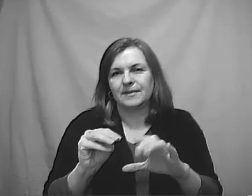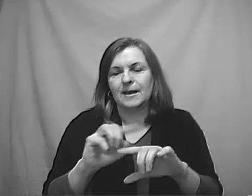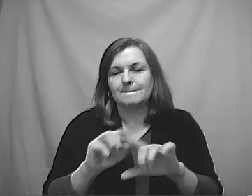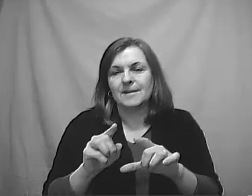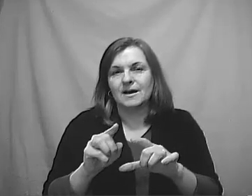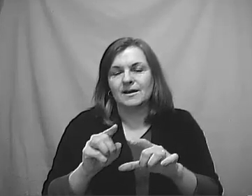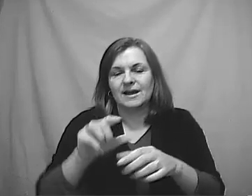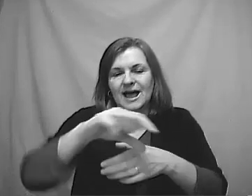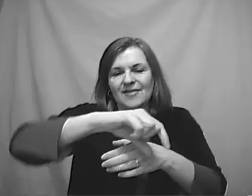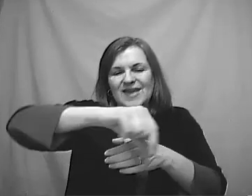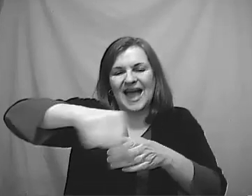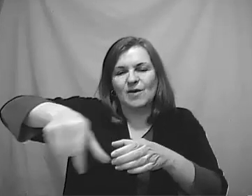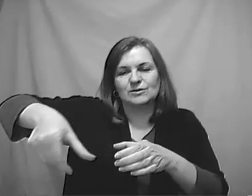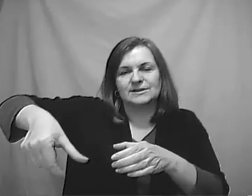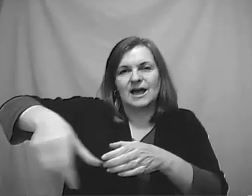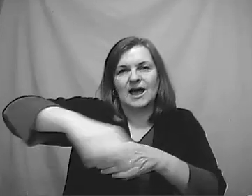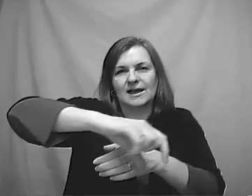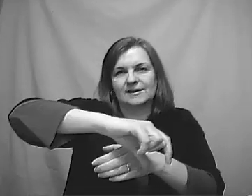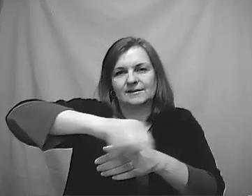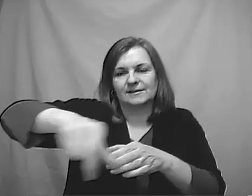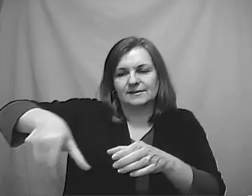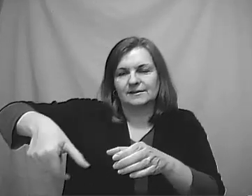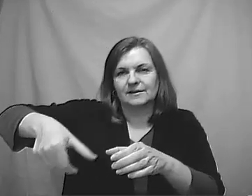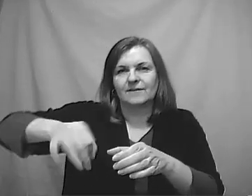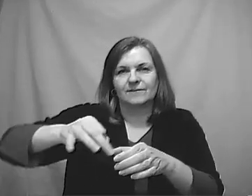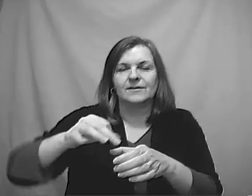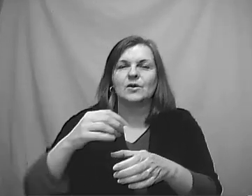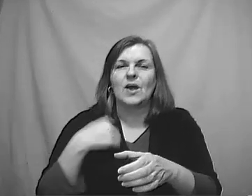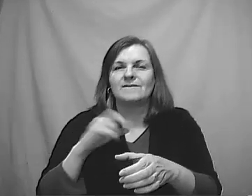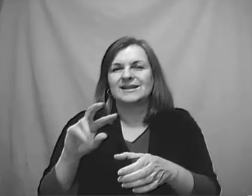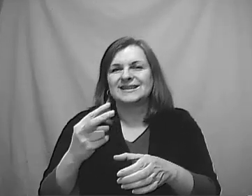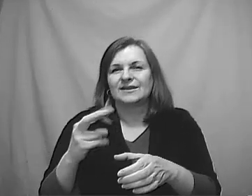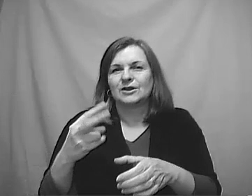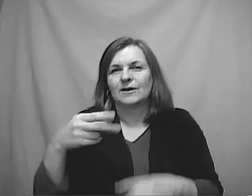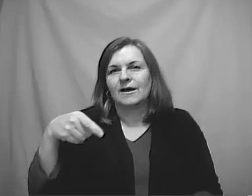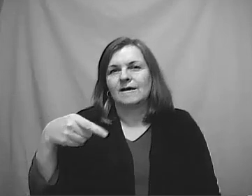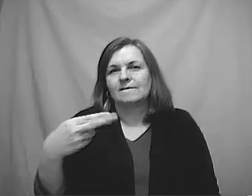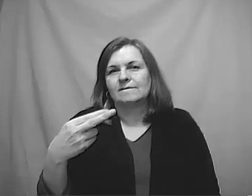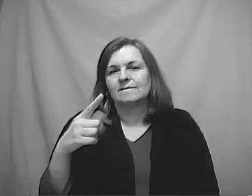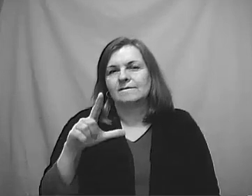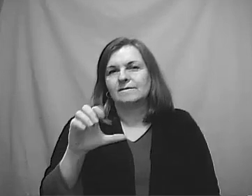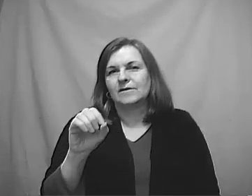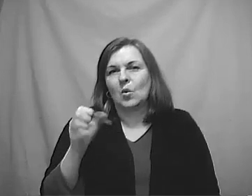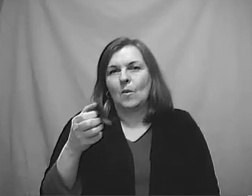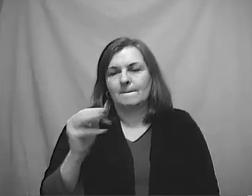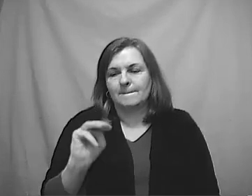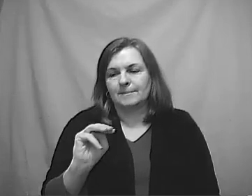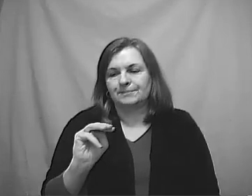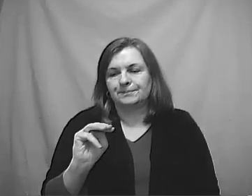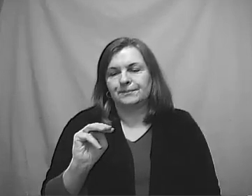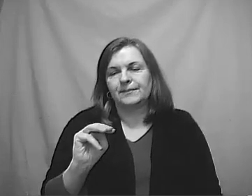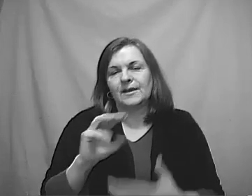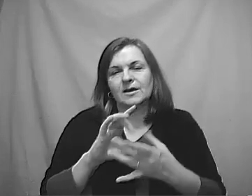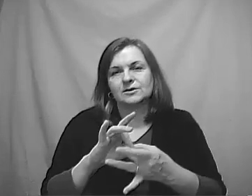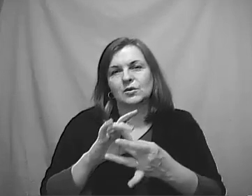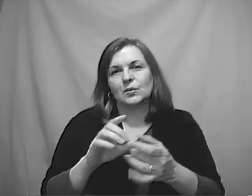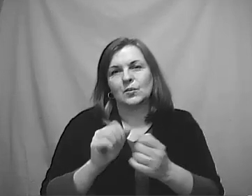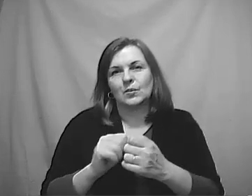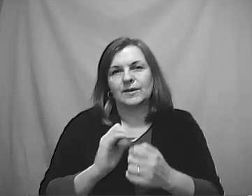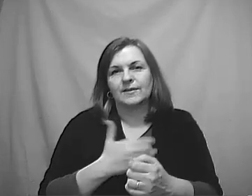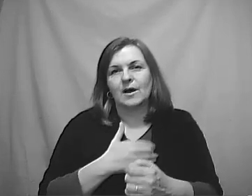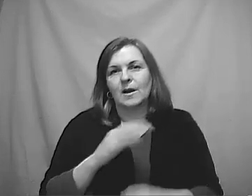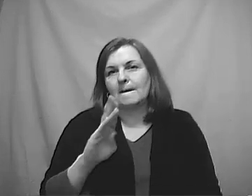xylem, but on the outside we have secondary phloem